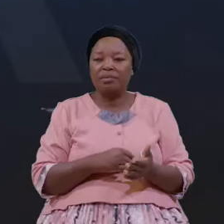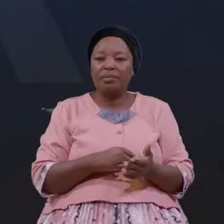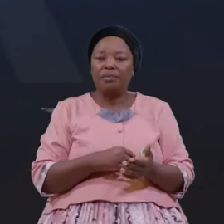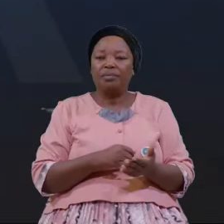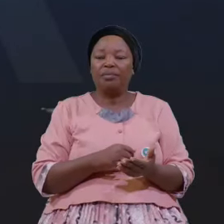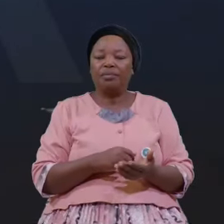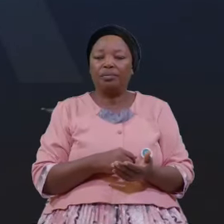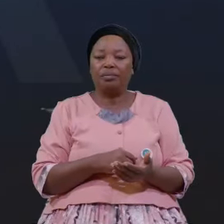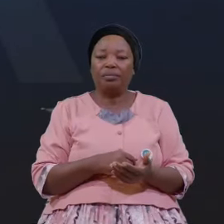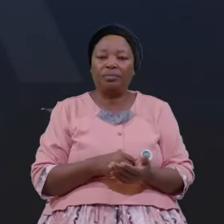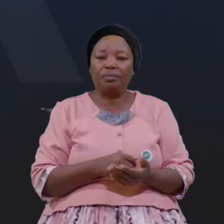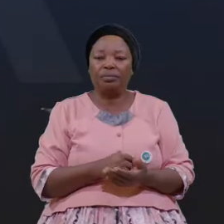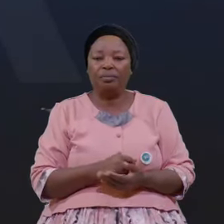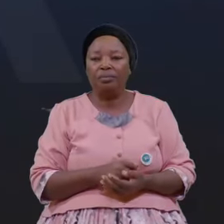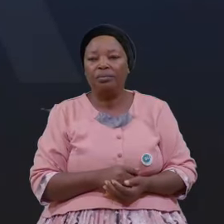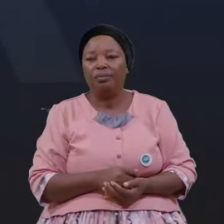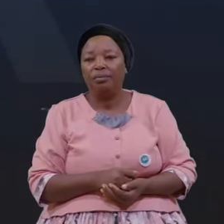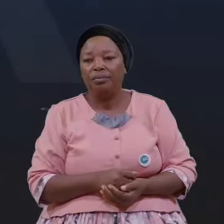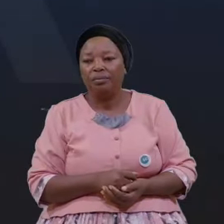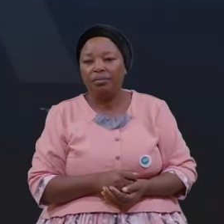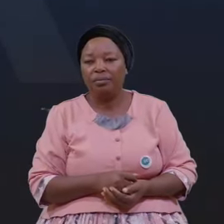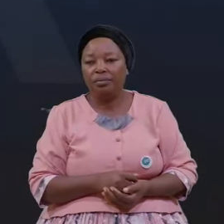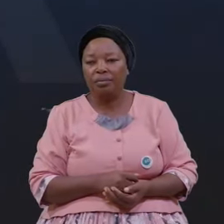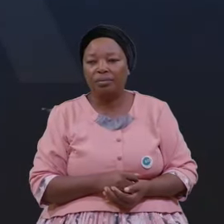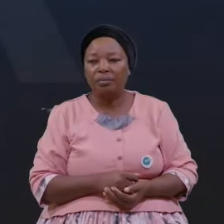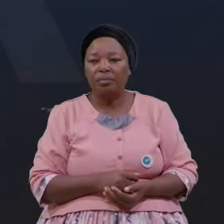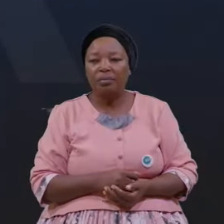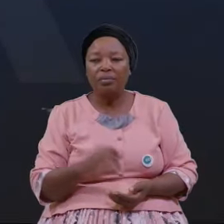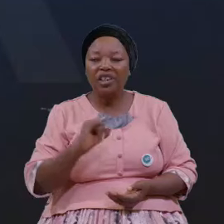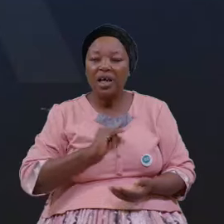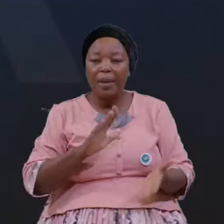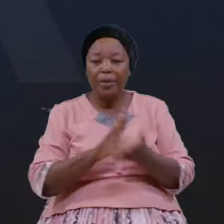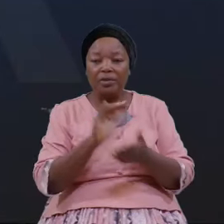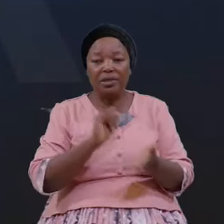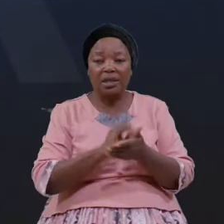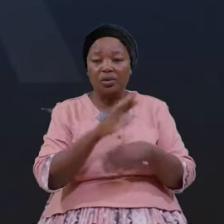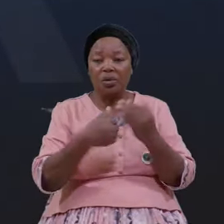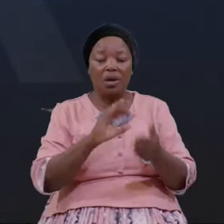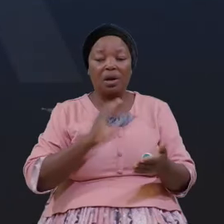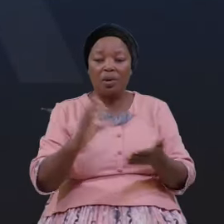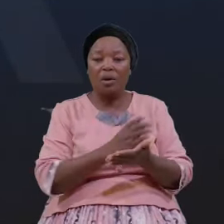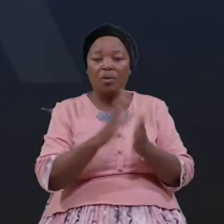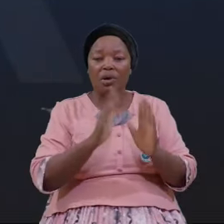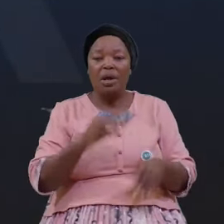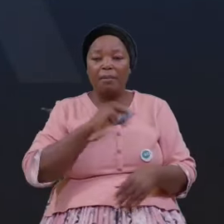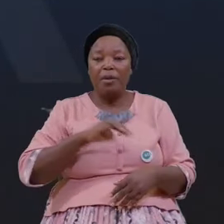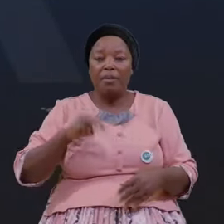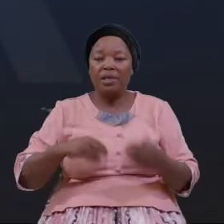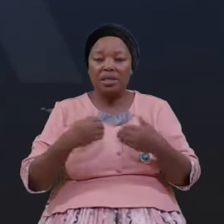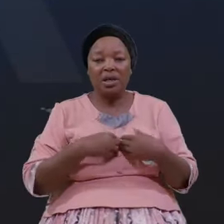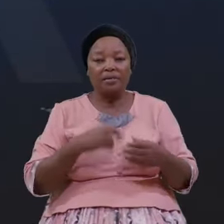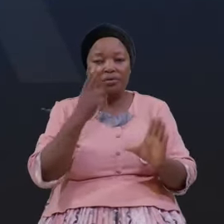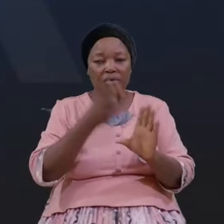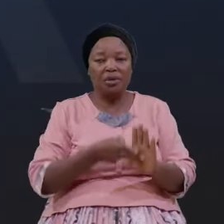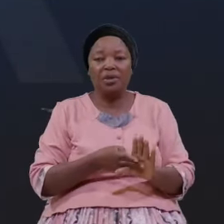I believe all our choir members have joined. Please, all our workers within the congregation, whatever you're doing, please,